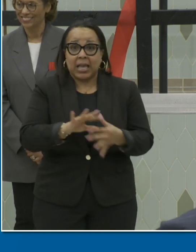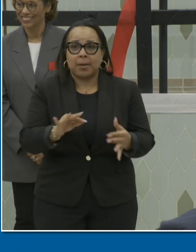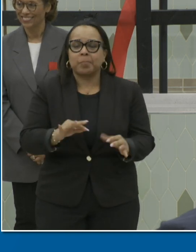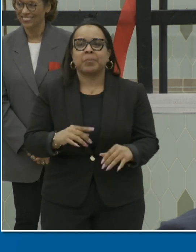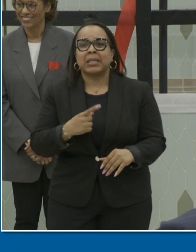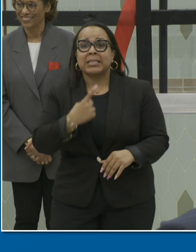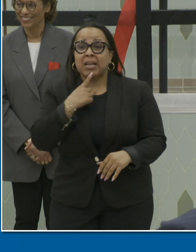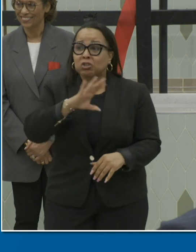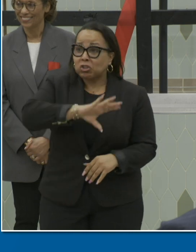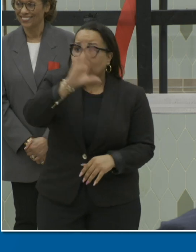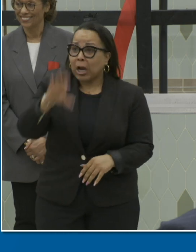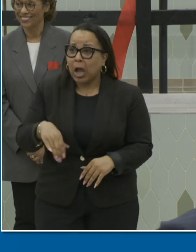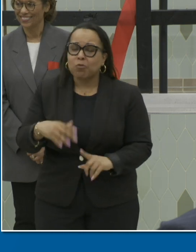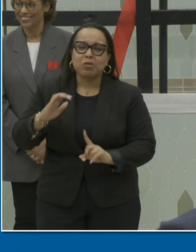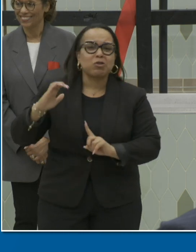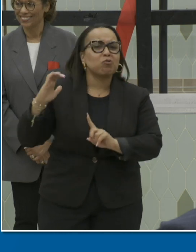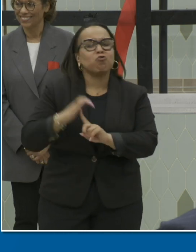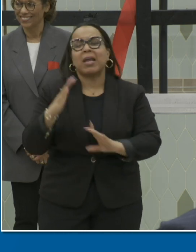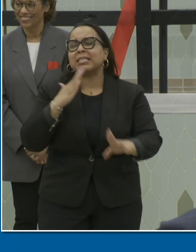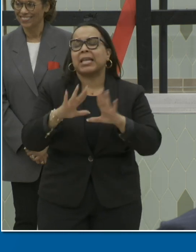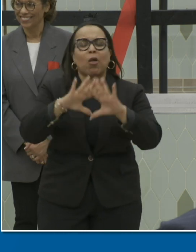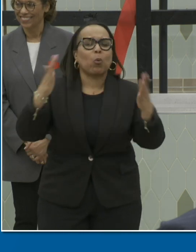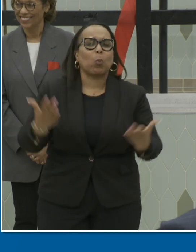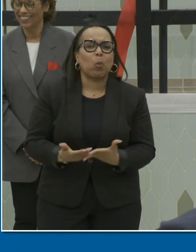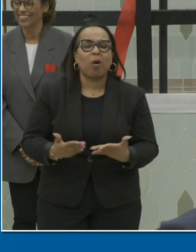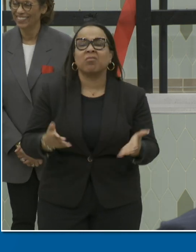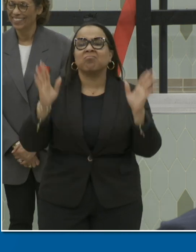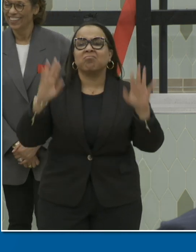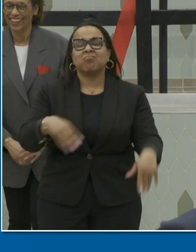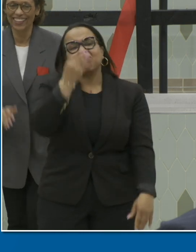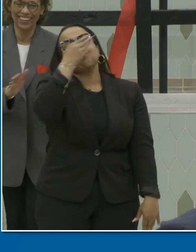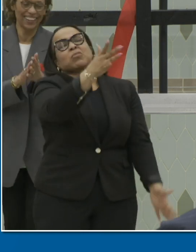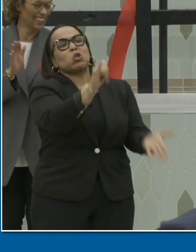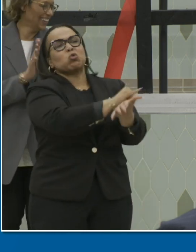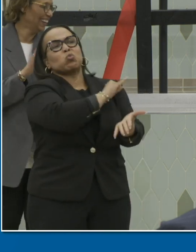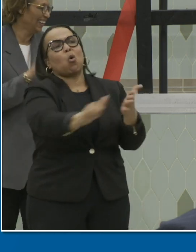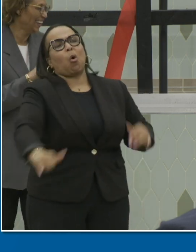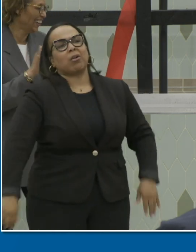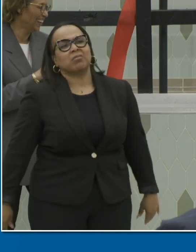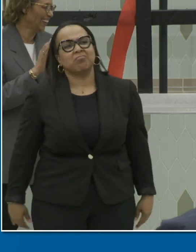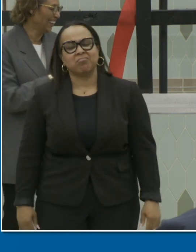said. He said, Chicago is the greatest city in the world, and forget you, New York.